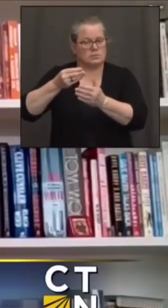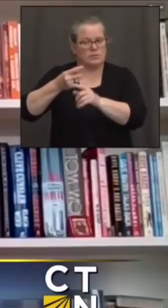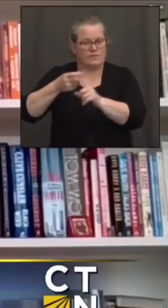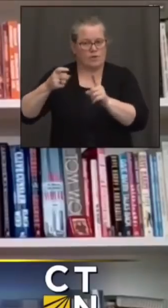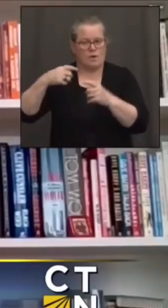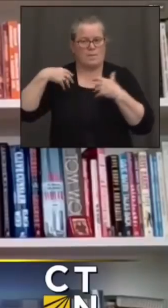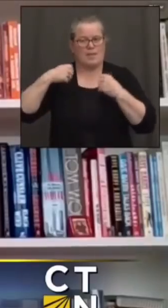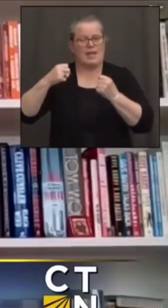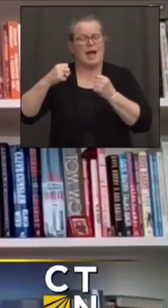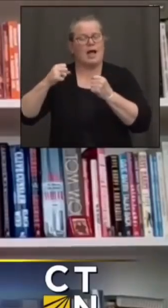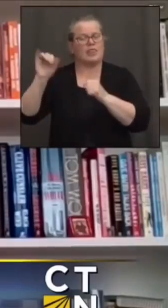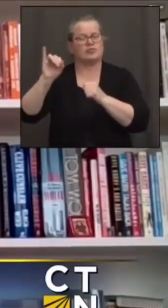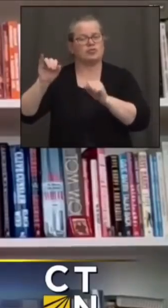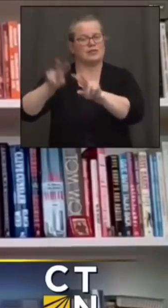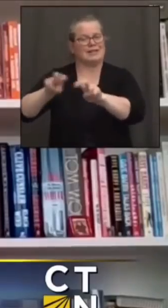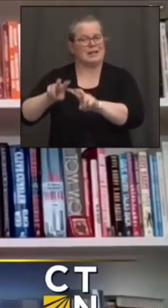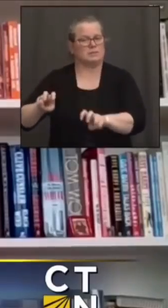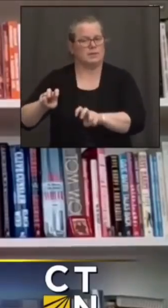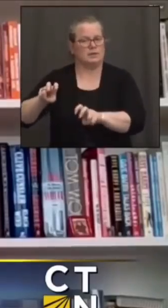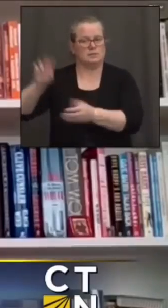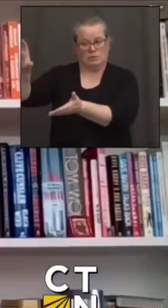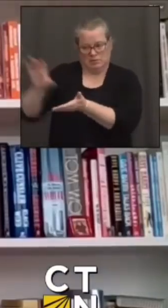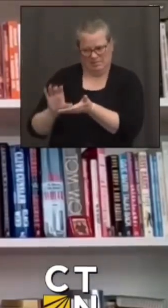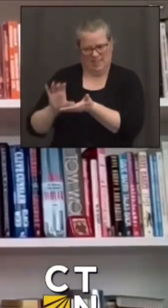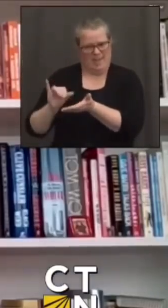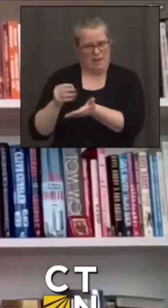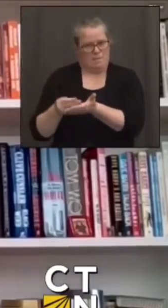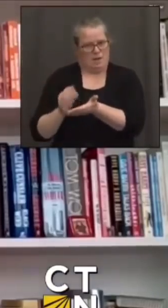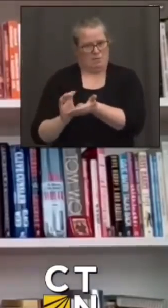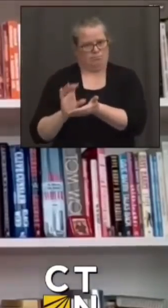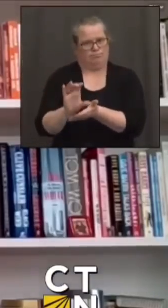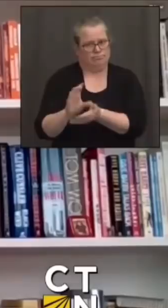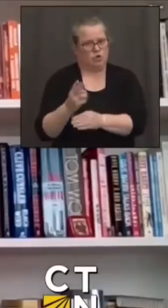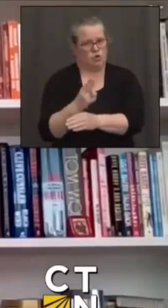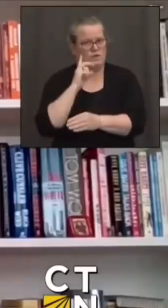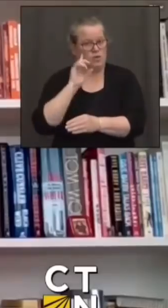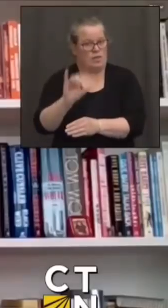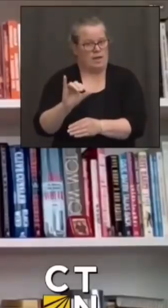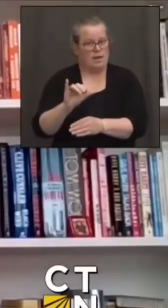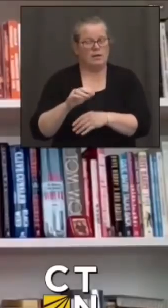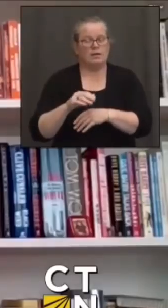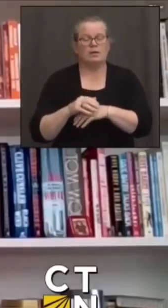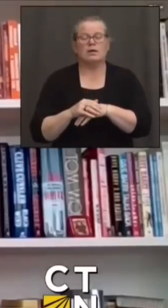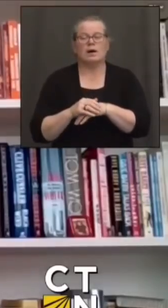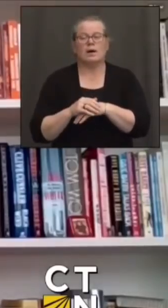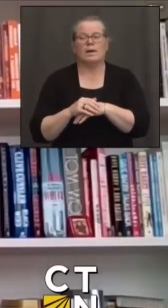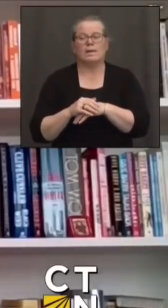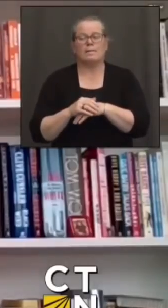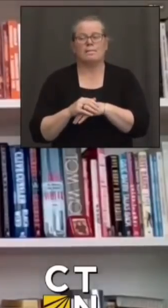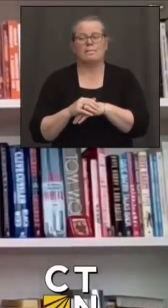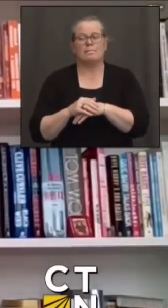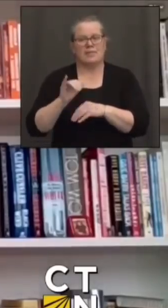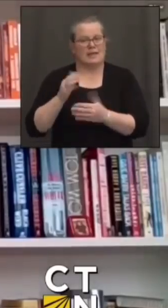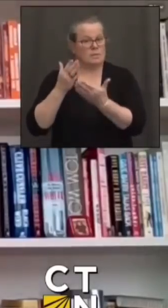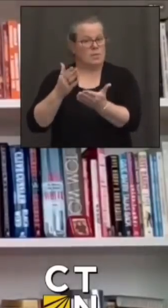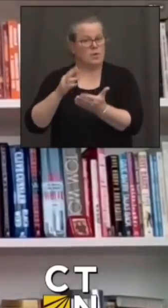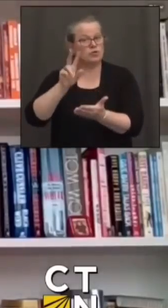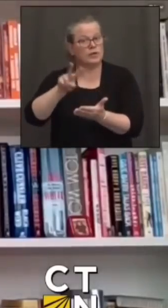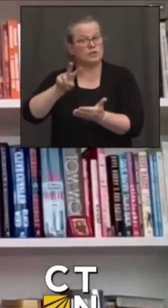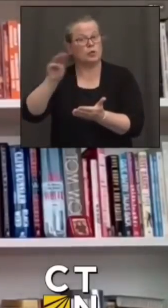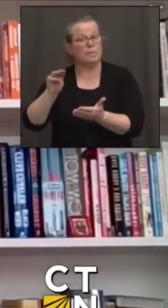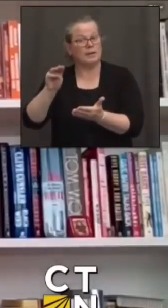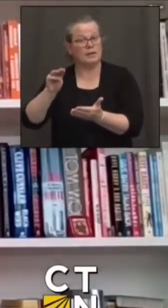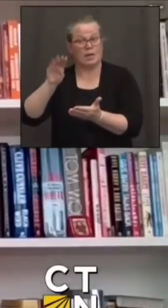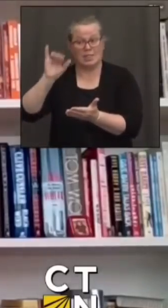health insurance assessment. So that's the proposal that would take the 22 million of